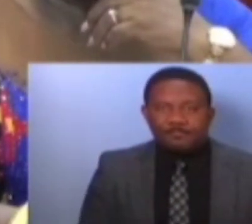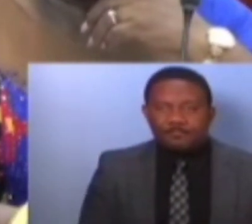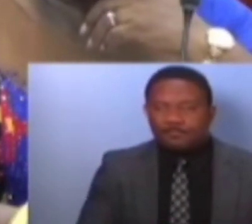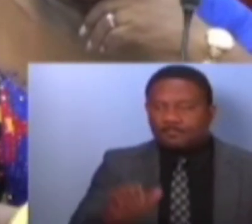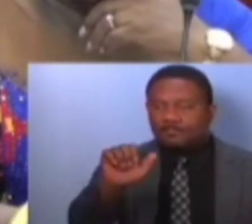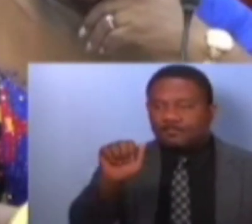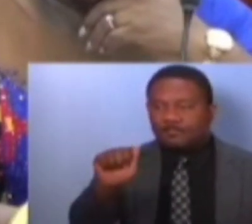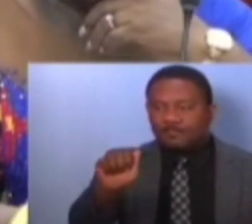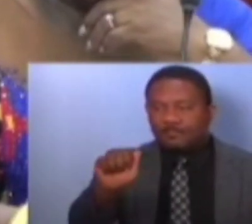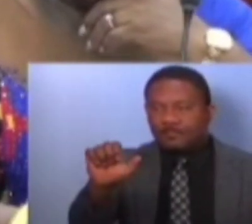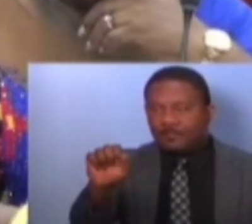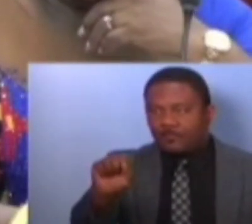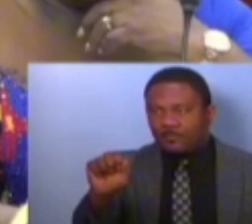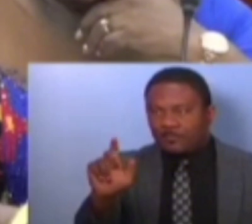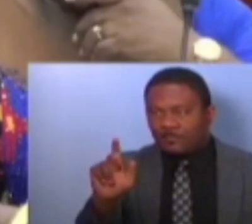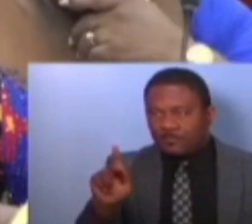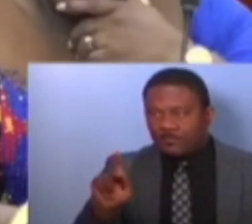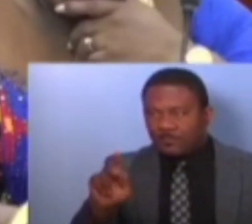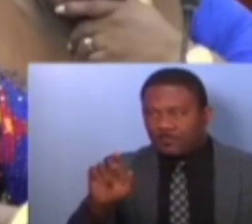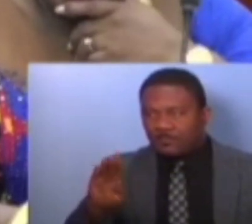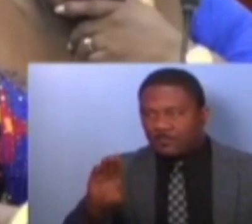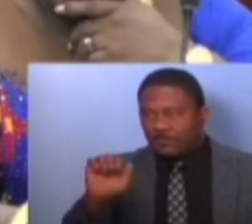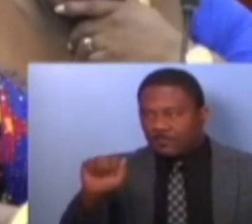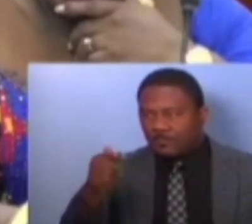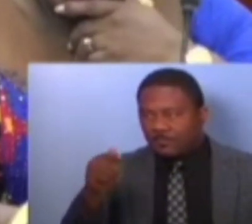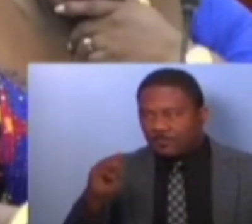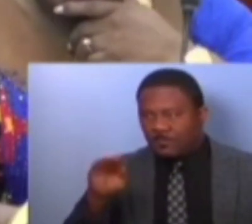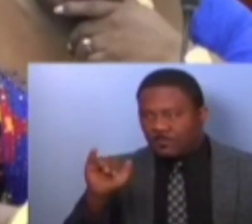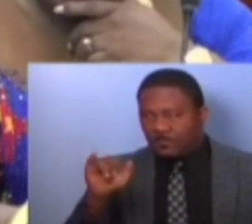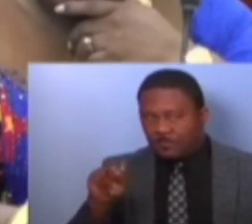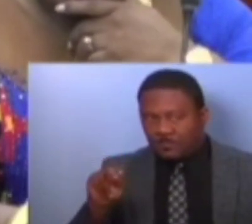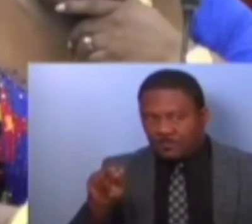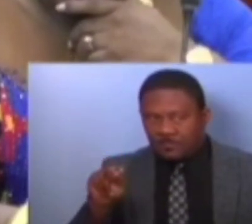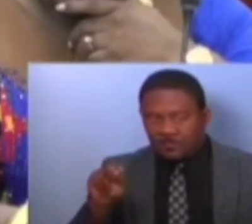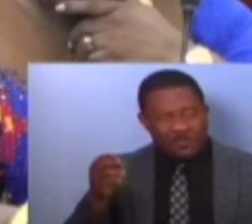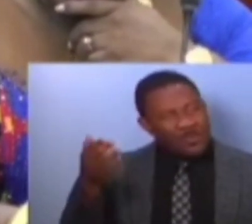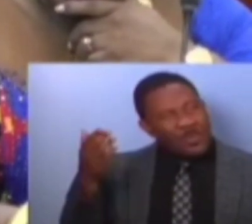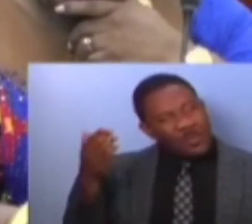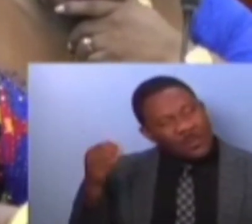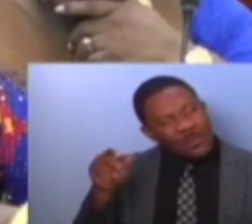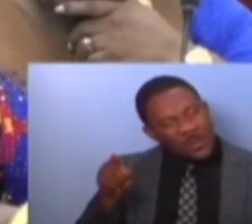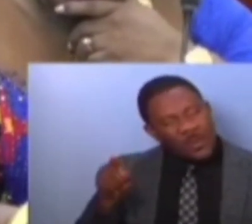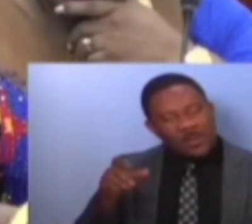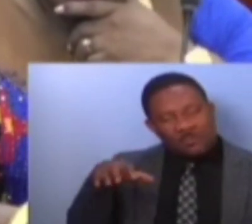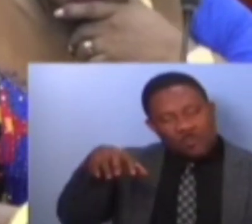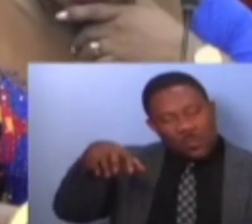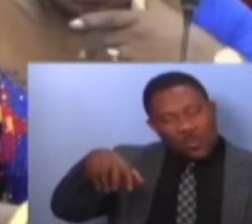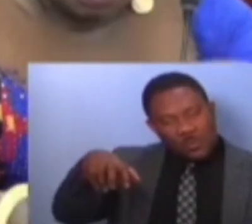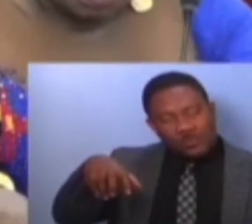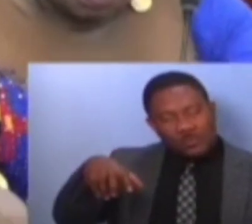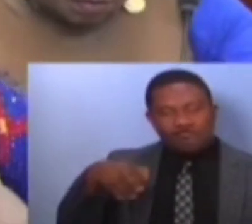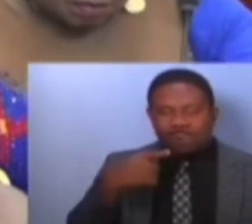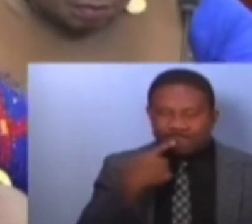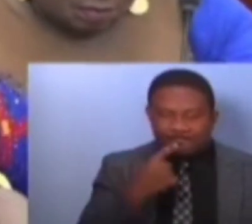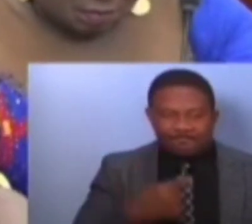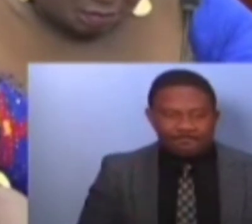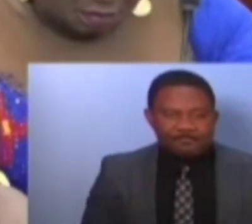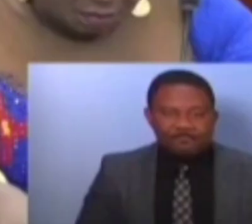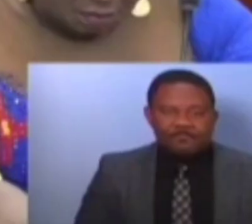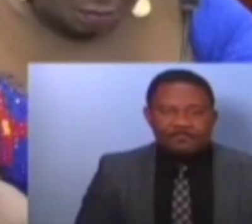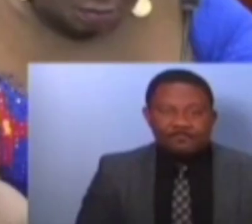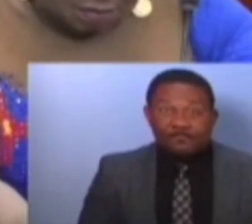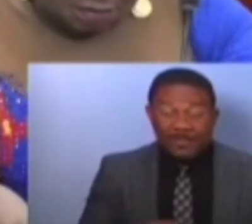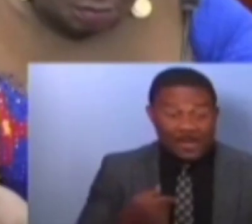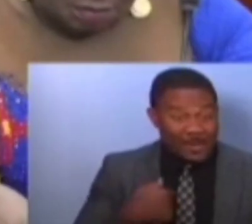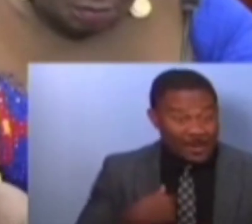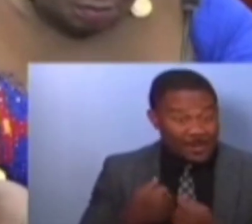ASK Bagbin, NDC, now Dole North, as he then was. He says, Mr. Chairman, I